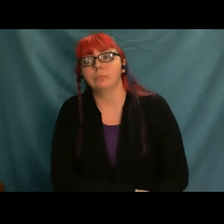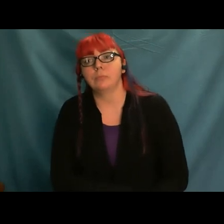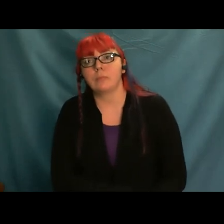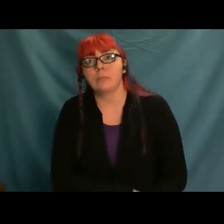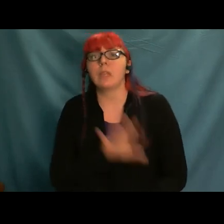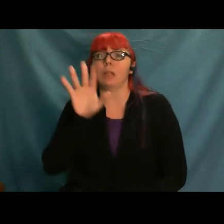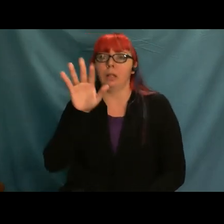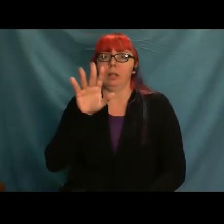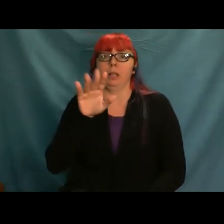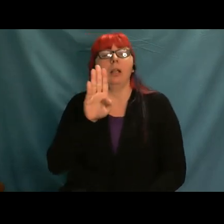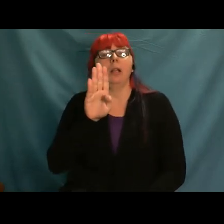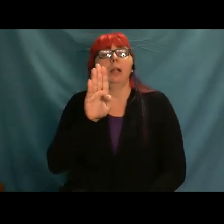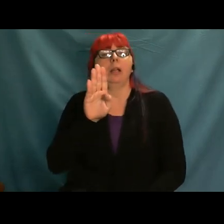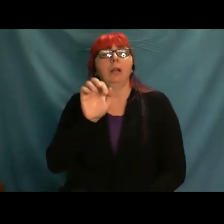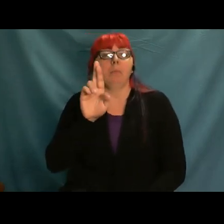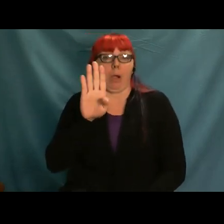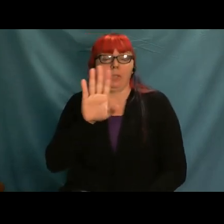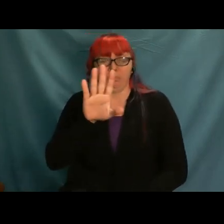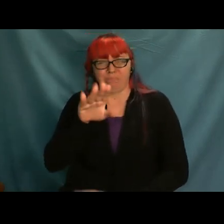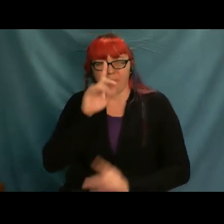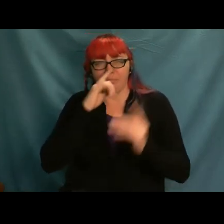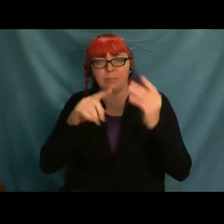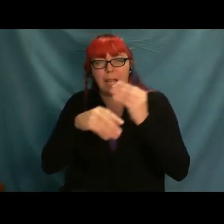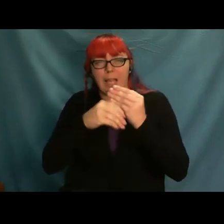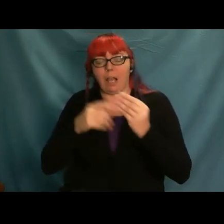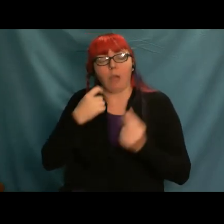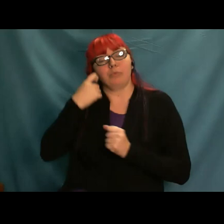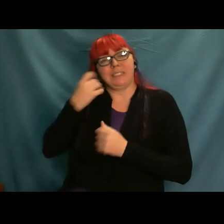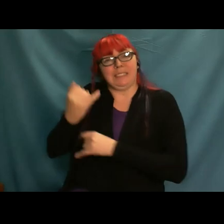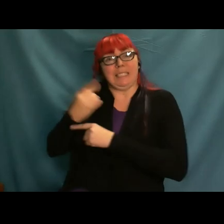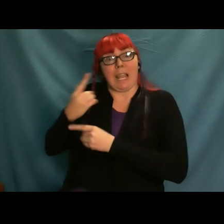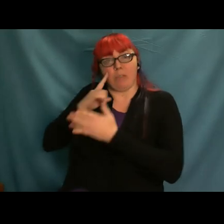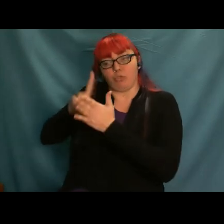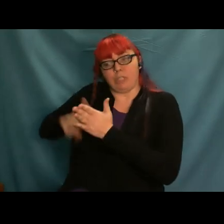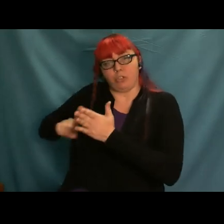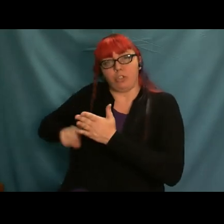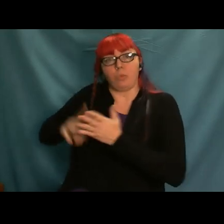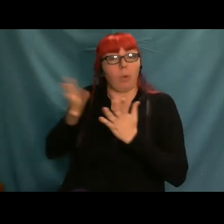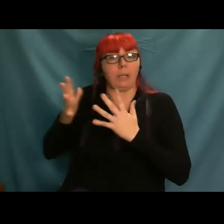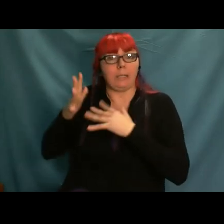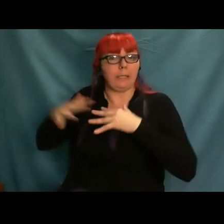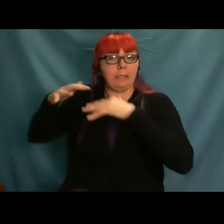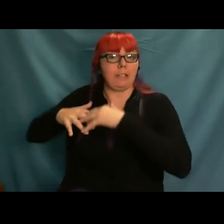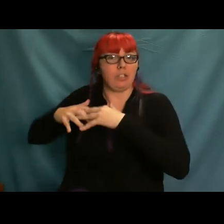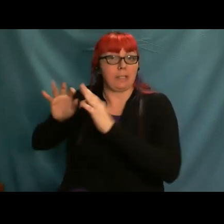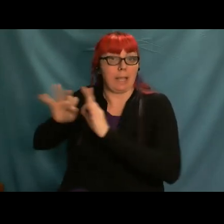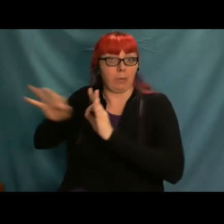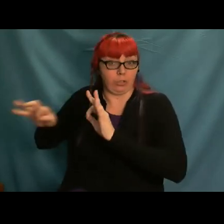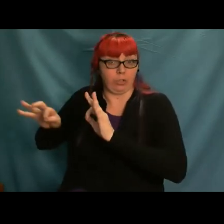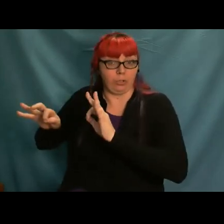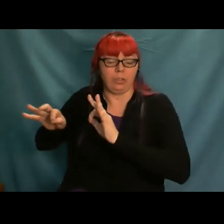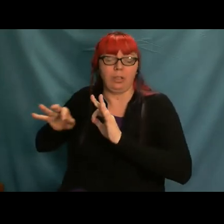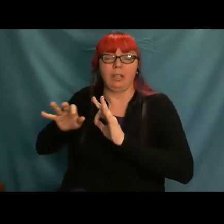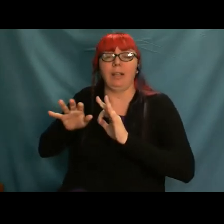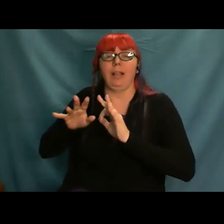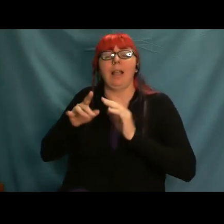could I add, Sage, I was researching this today because I was looking at Indigenous languages, and the recommendation I saw